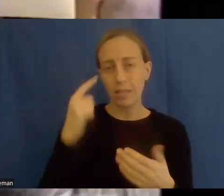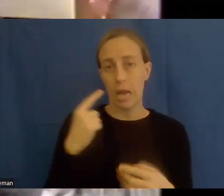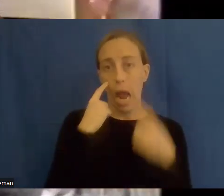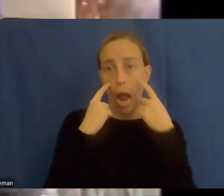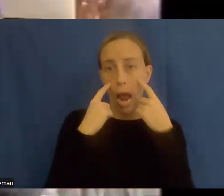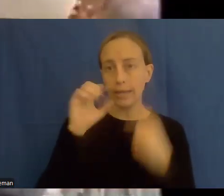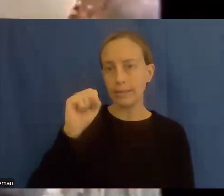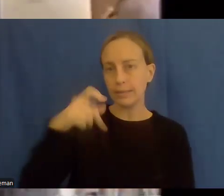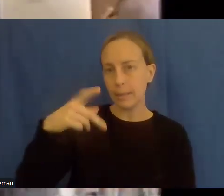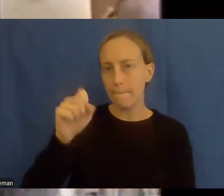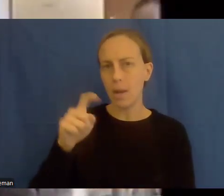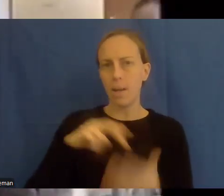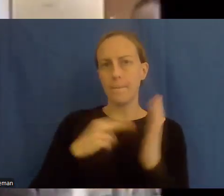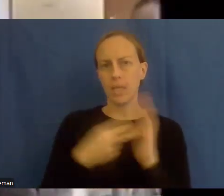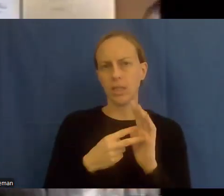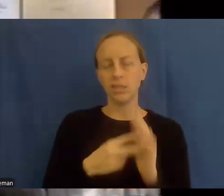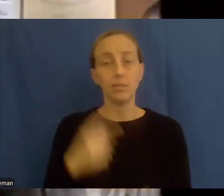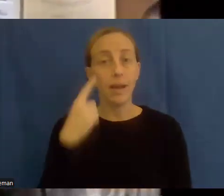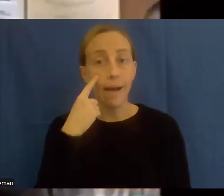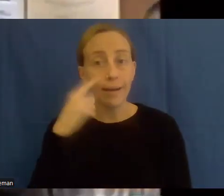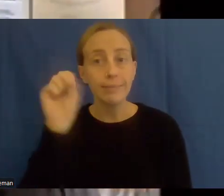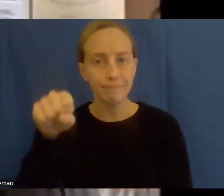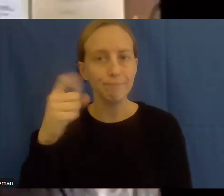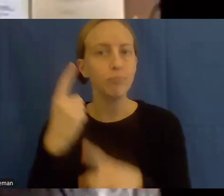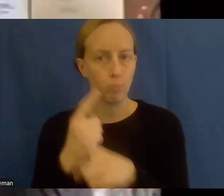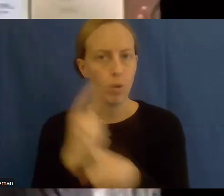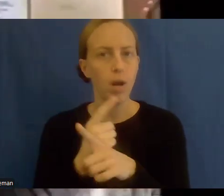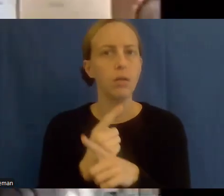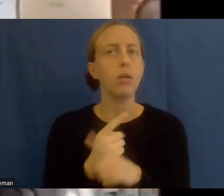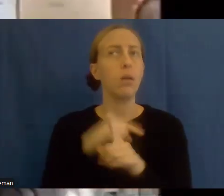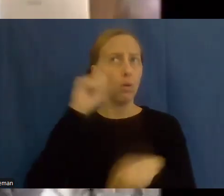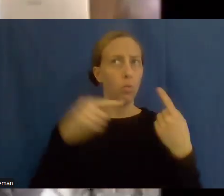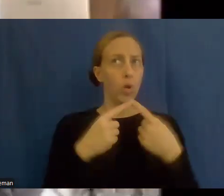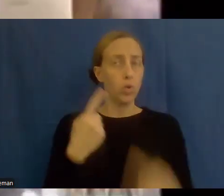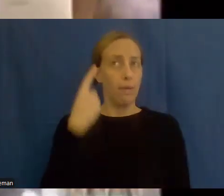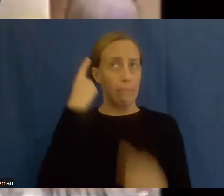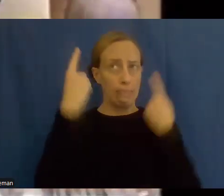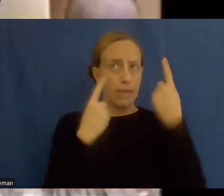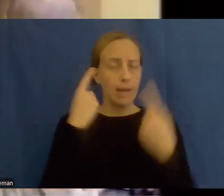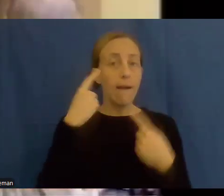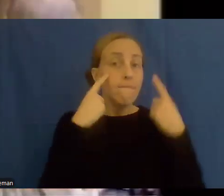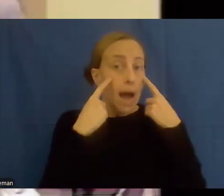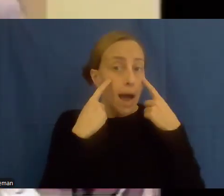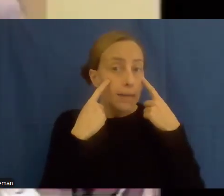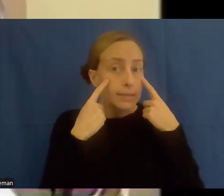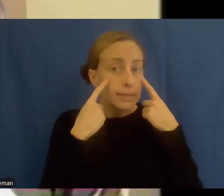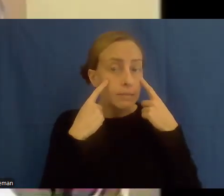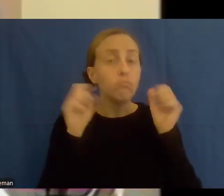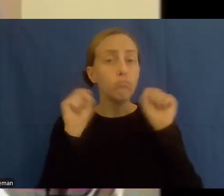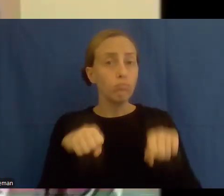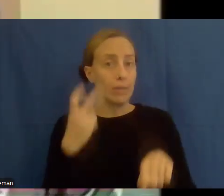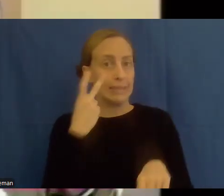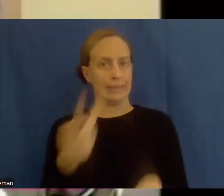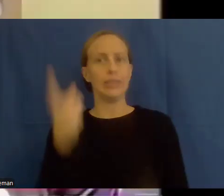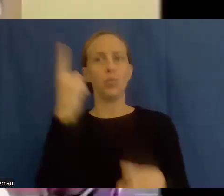Eyes. Eyes. And if you think about eyes, what do you normally think of eyes being able to do? See.